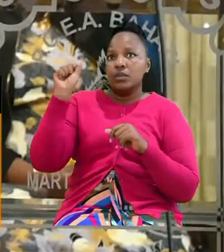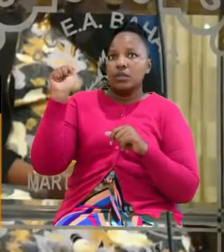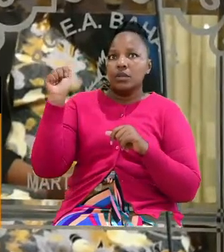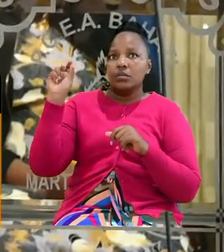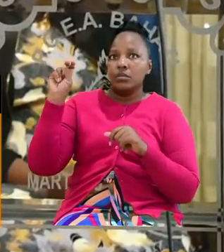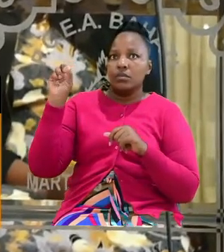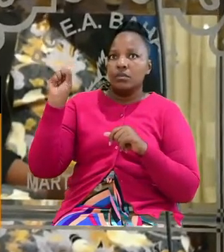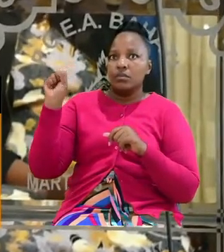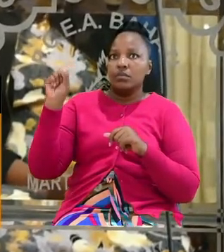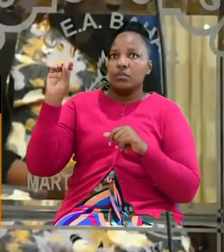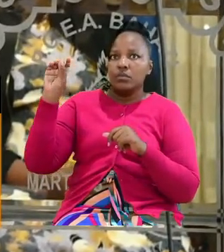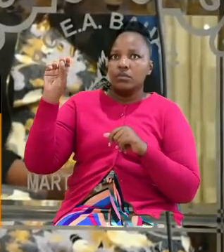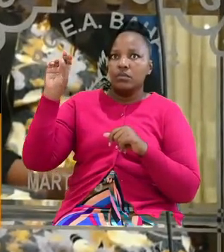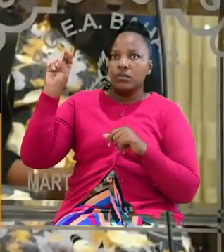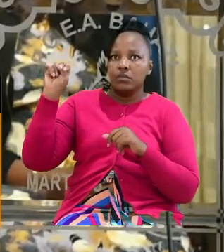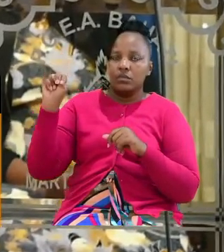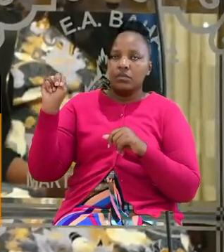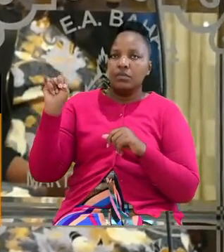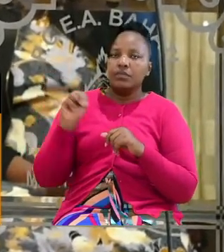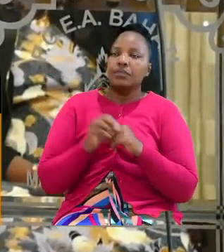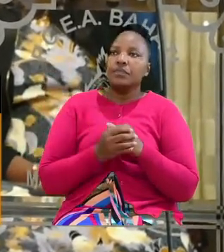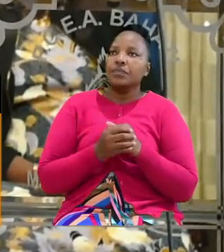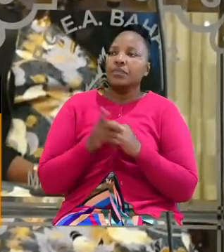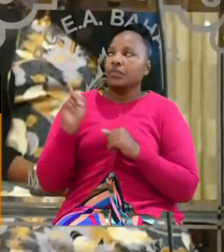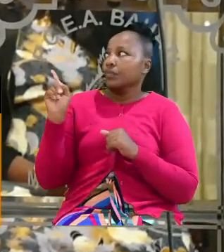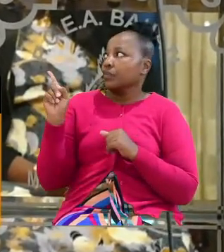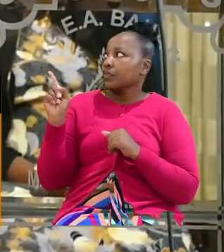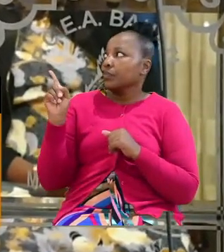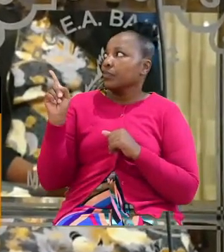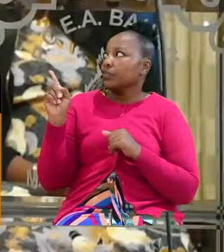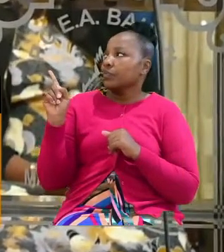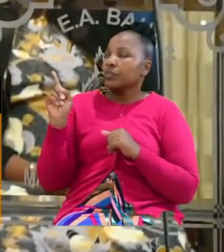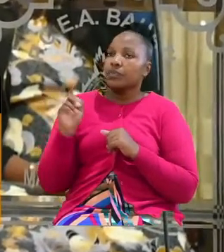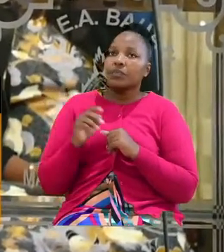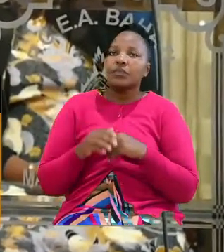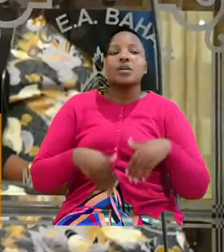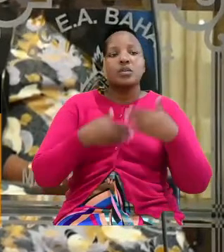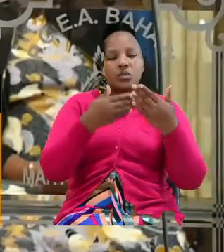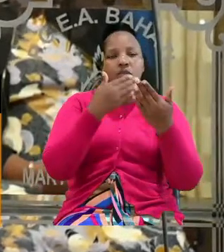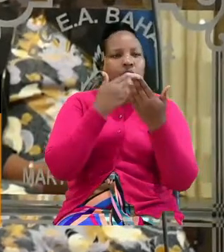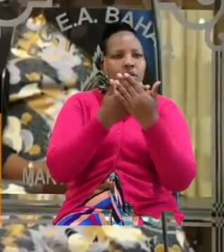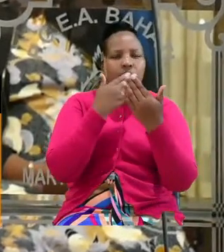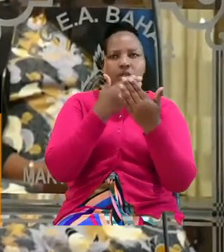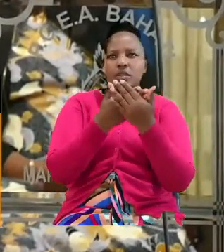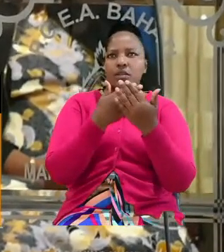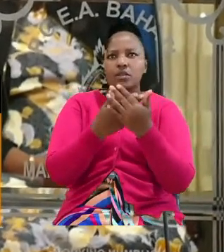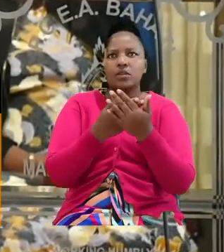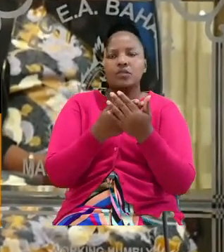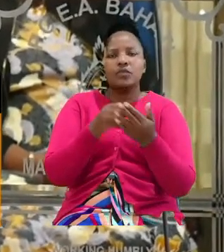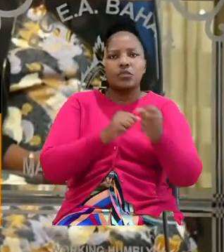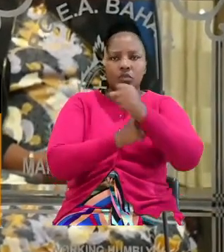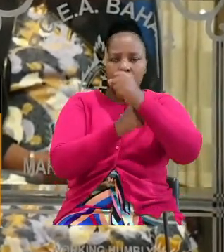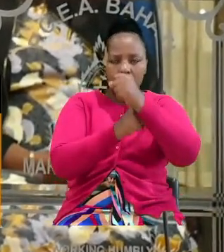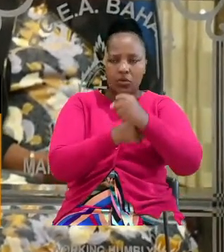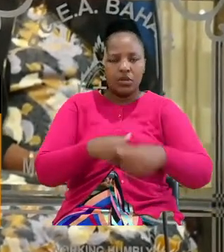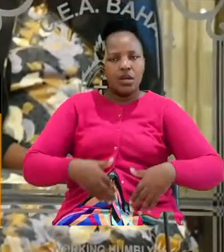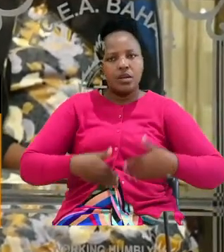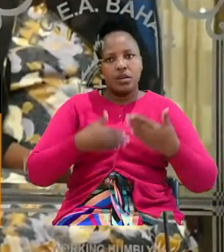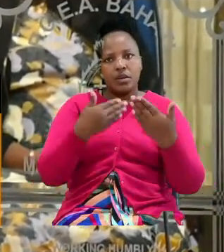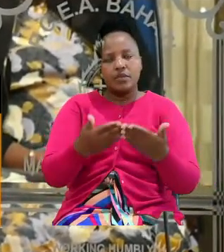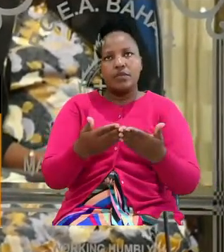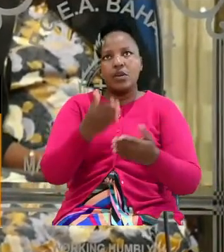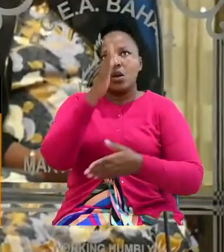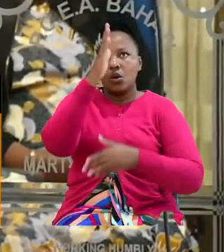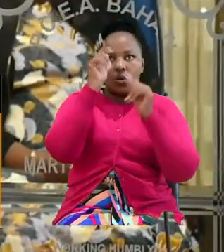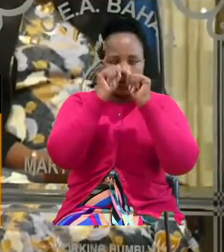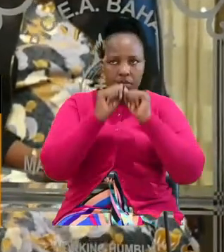Wahome and Freshia Wambui. Receive those thanksgiving for studying with them, and may God